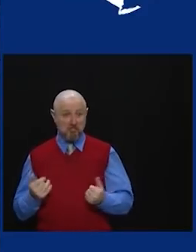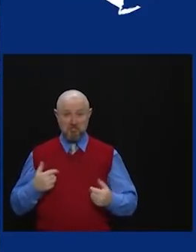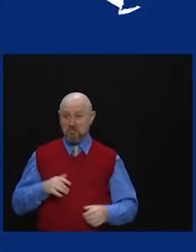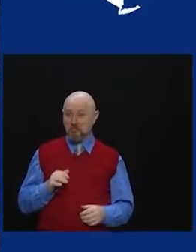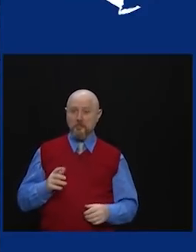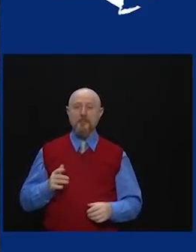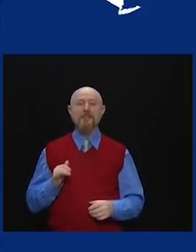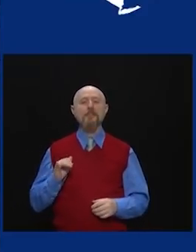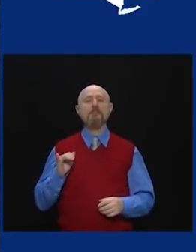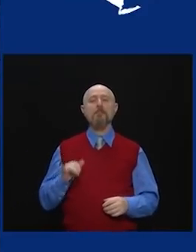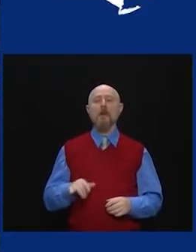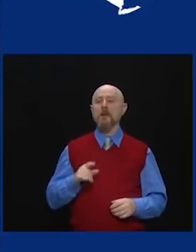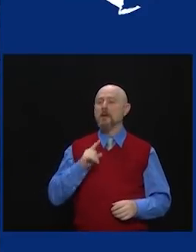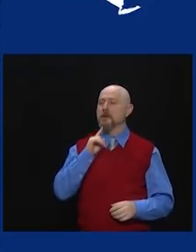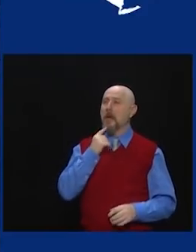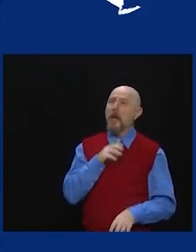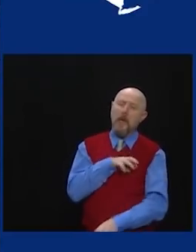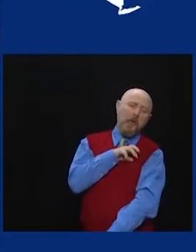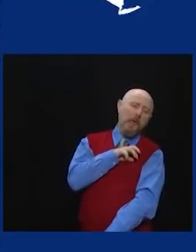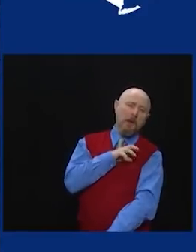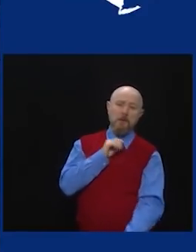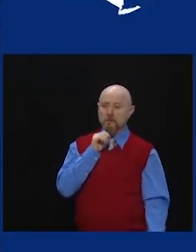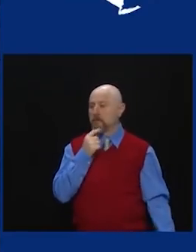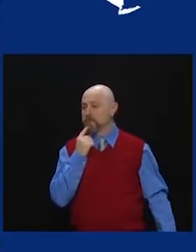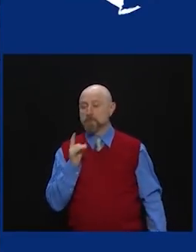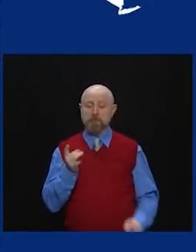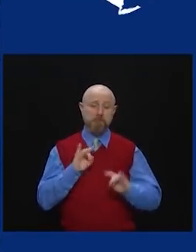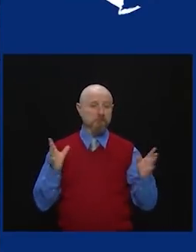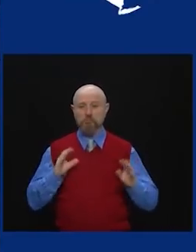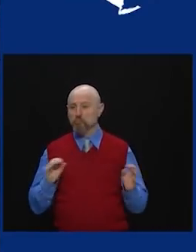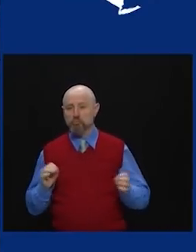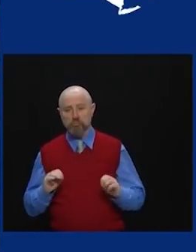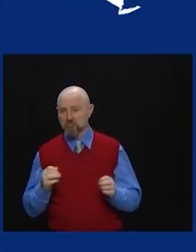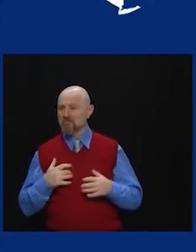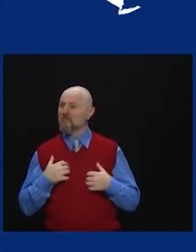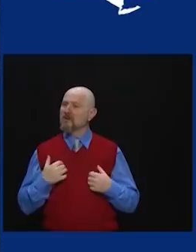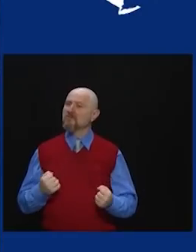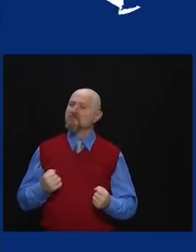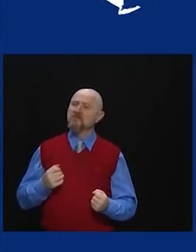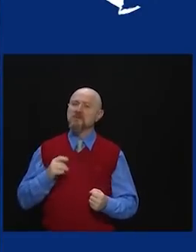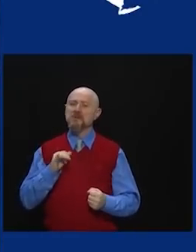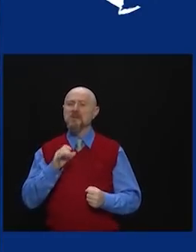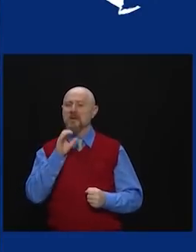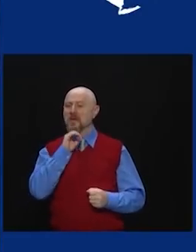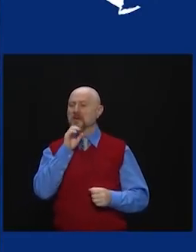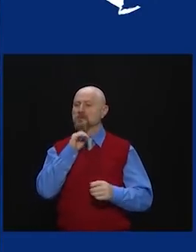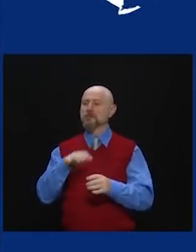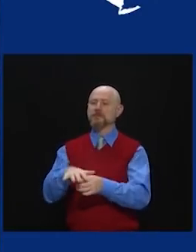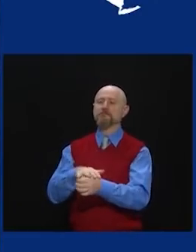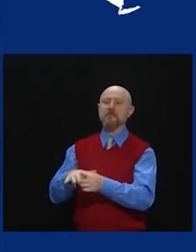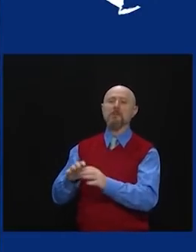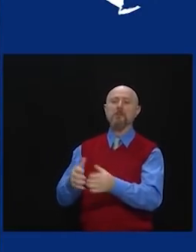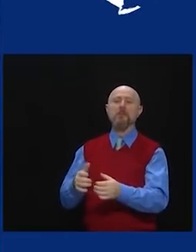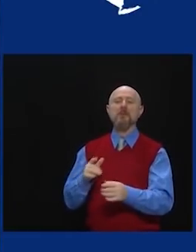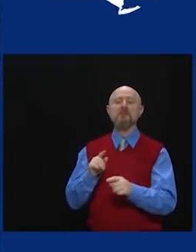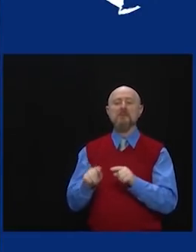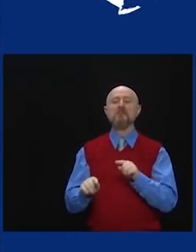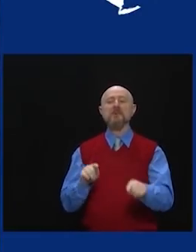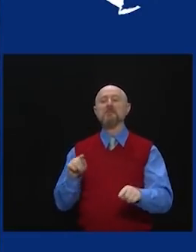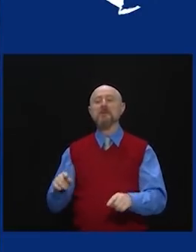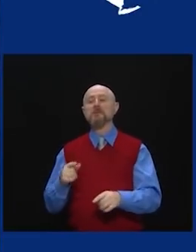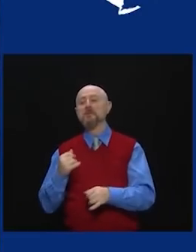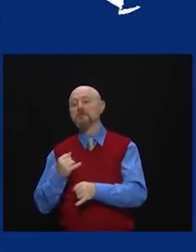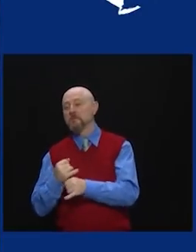severity, and that is a very healthy age population generally. Some may be immunocompromised, but the majority of people in that age group are